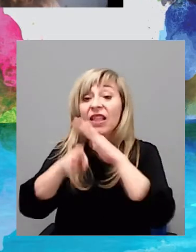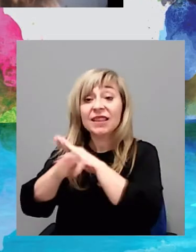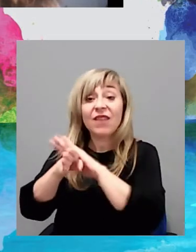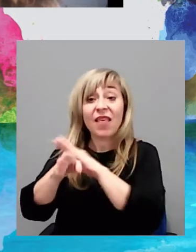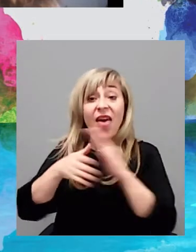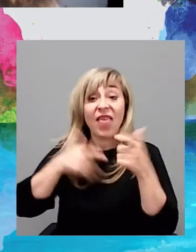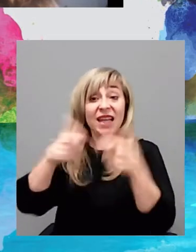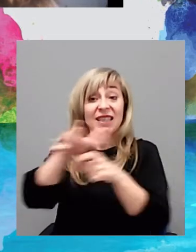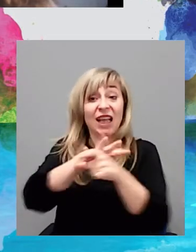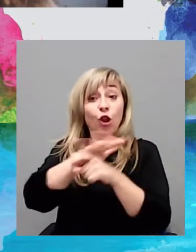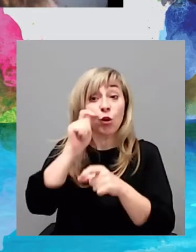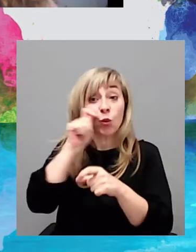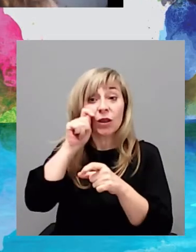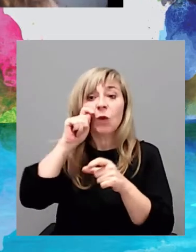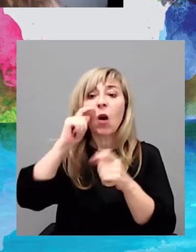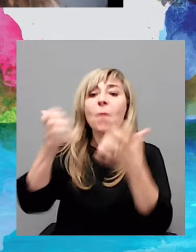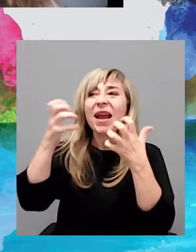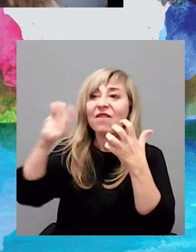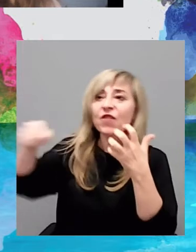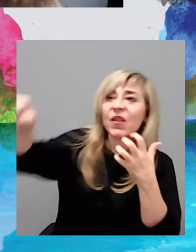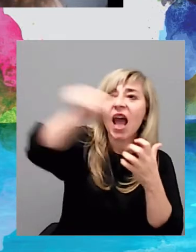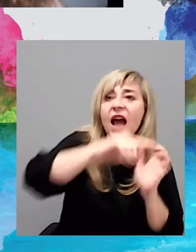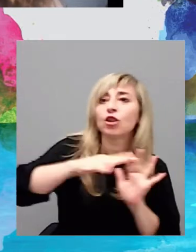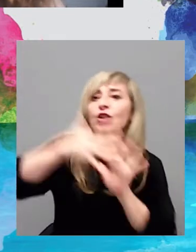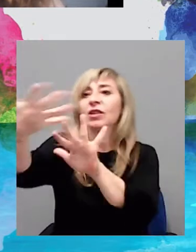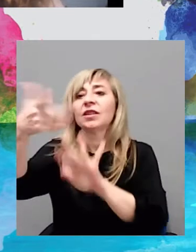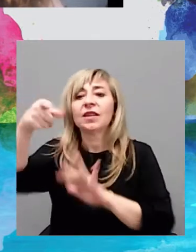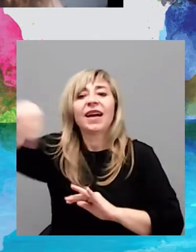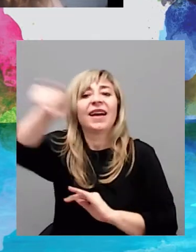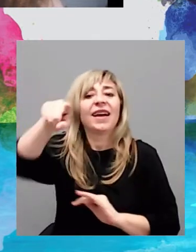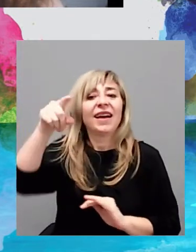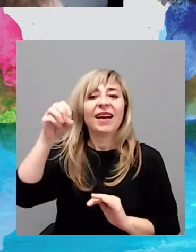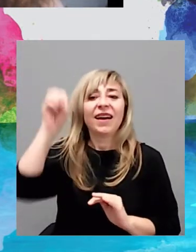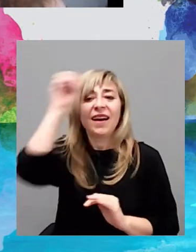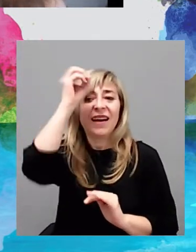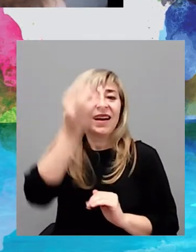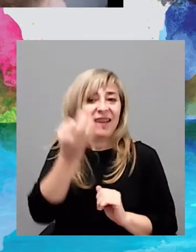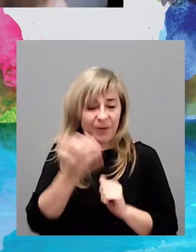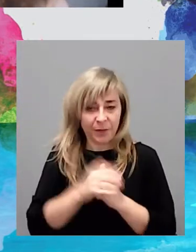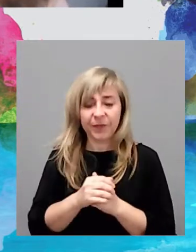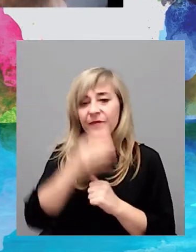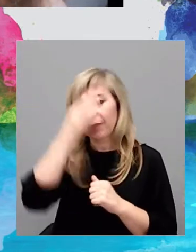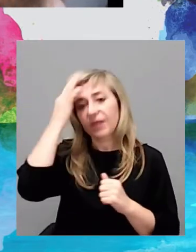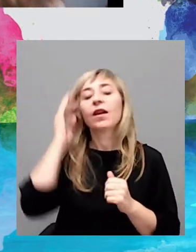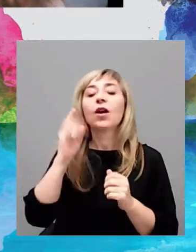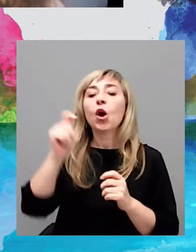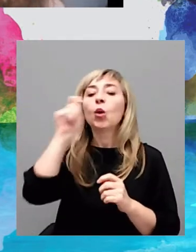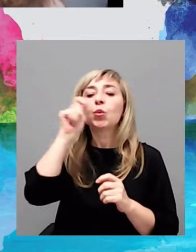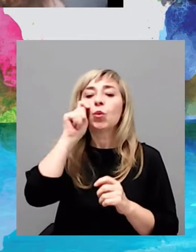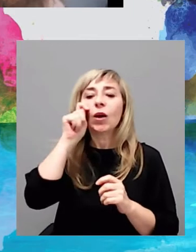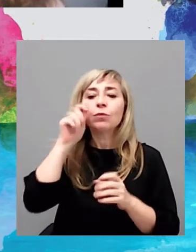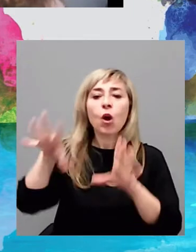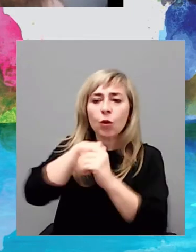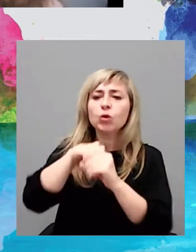contact all the beneficiaries of this type of training. Now, why do we need to implement